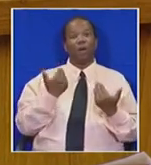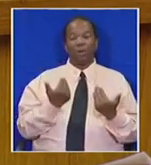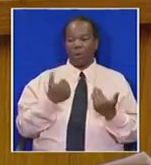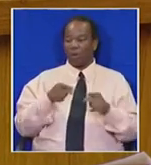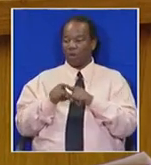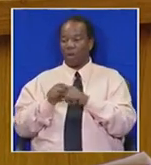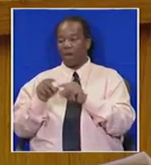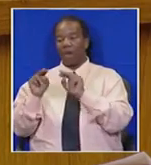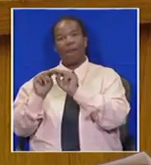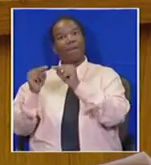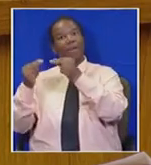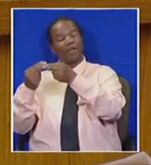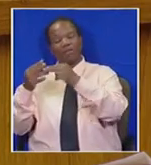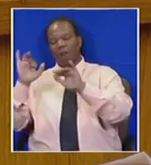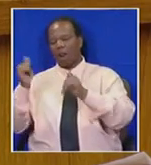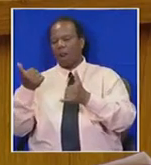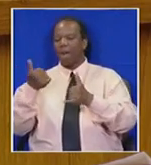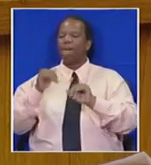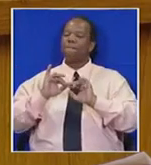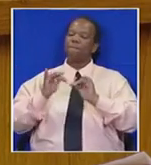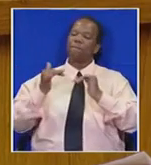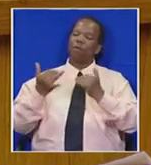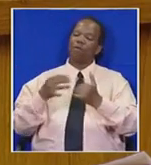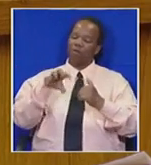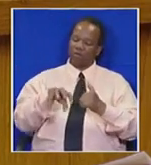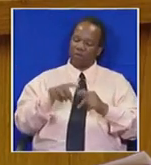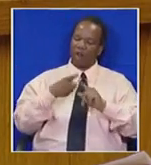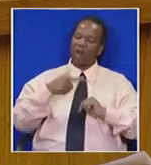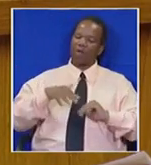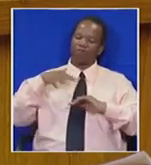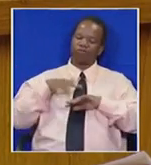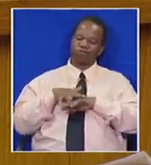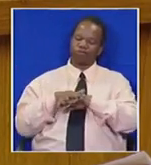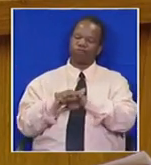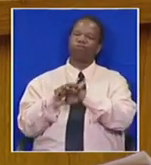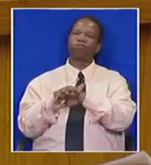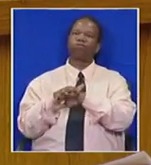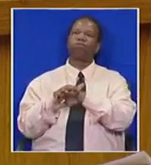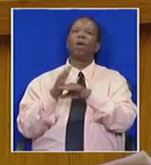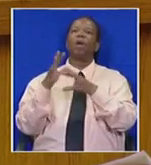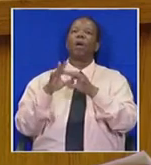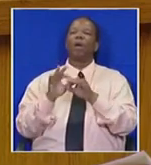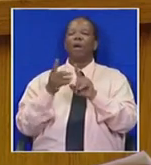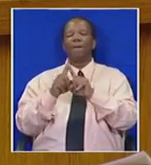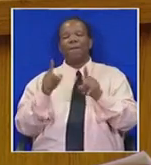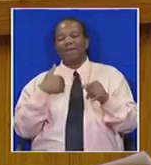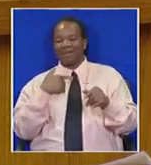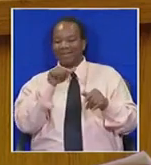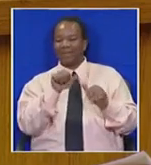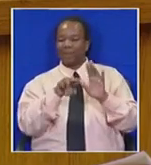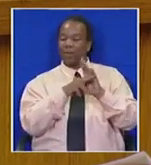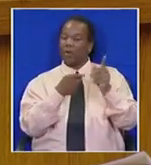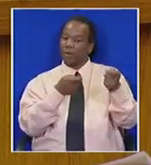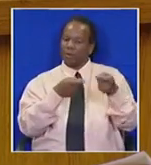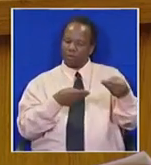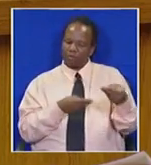national, provincial, and local government. The PAM Bill is a corrective and proactive regulatory instrument. It